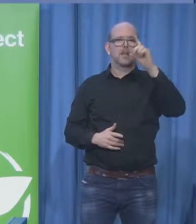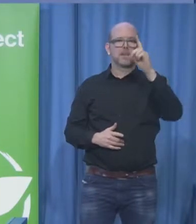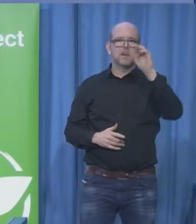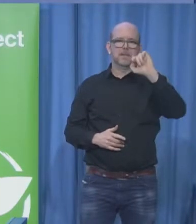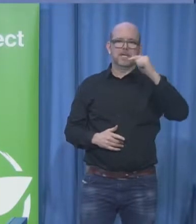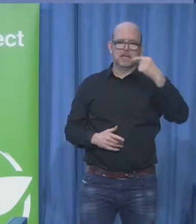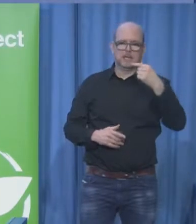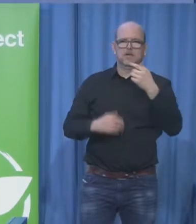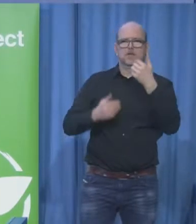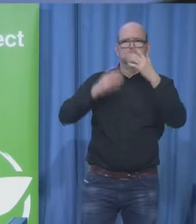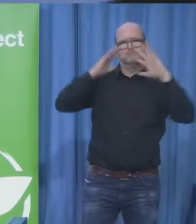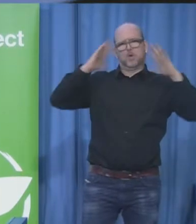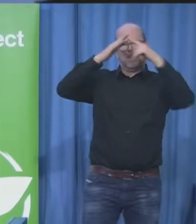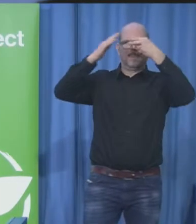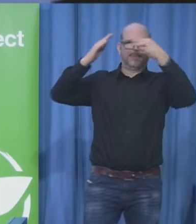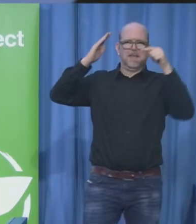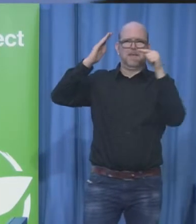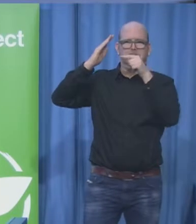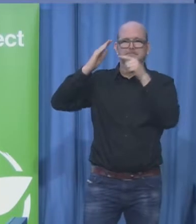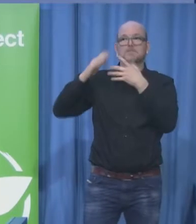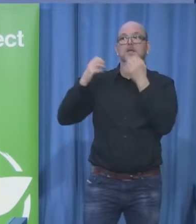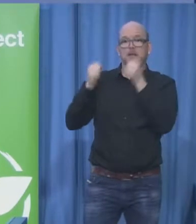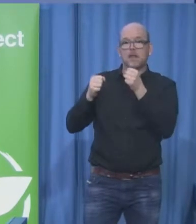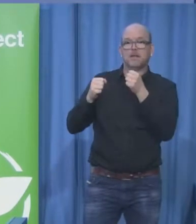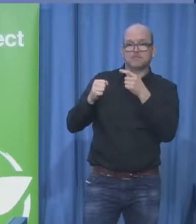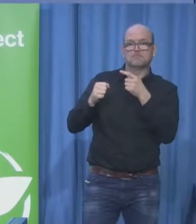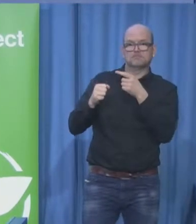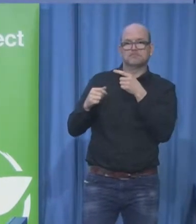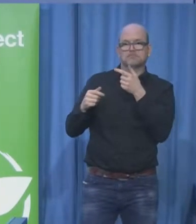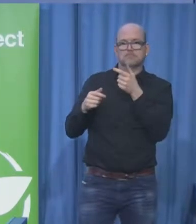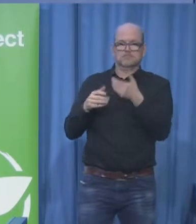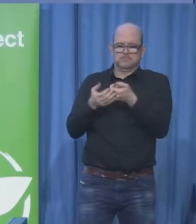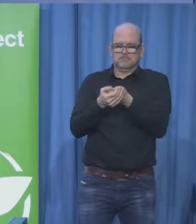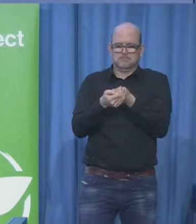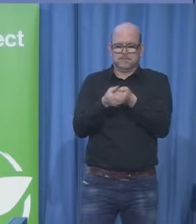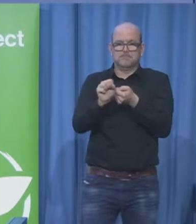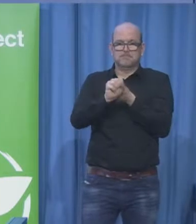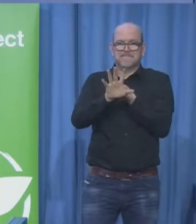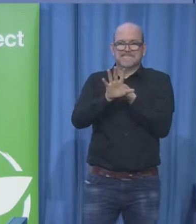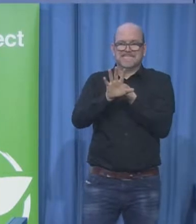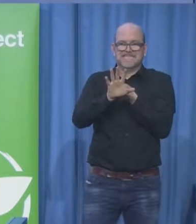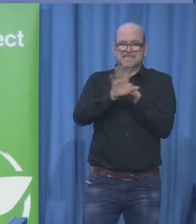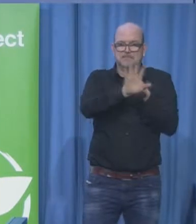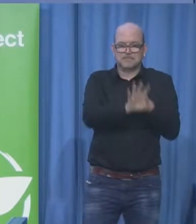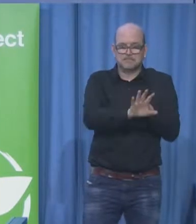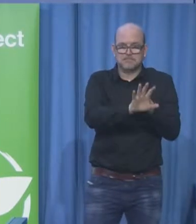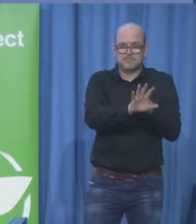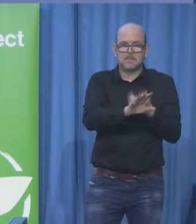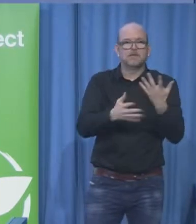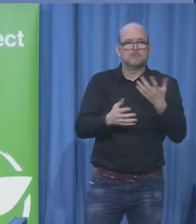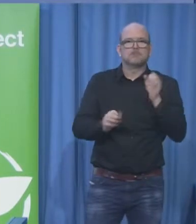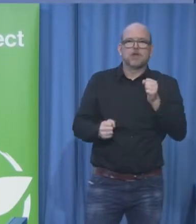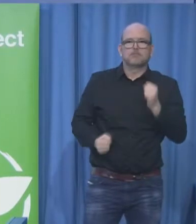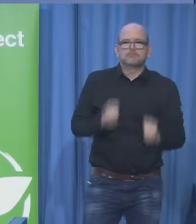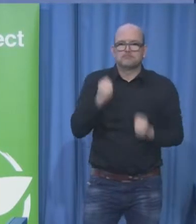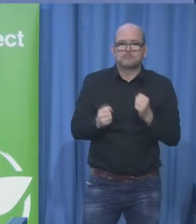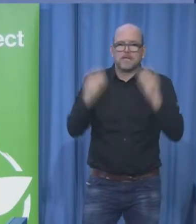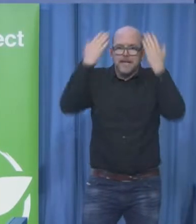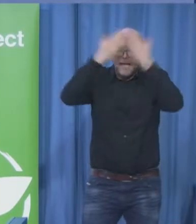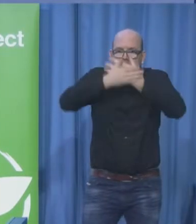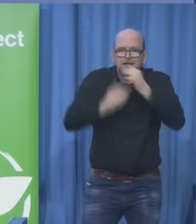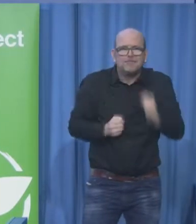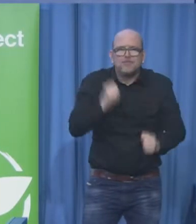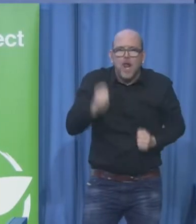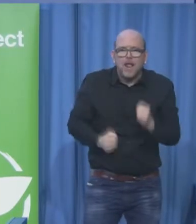going to arrive in Austria very soon. We'll have a host town program all across Austria.